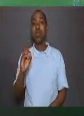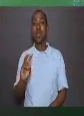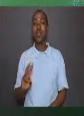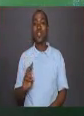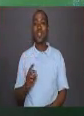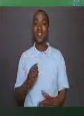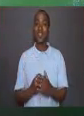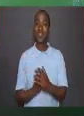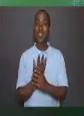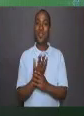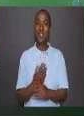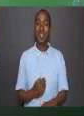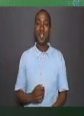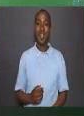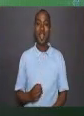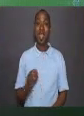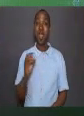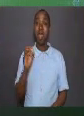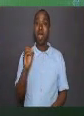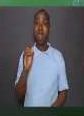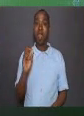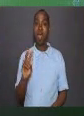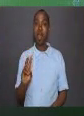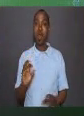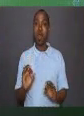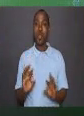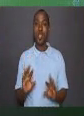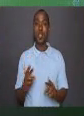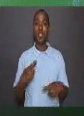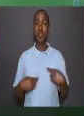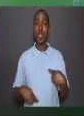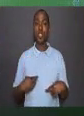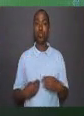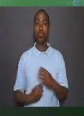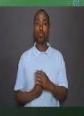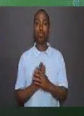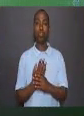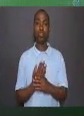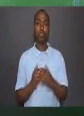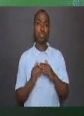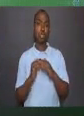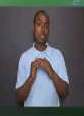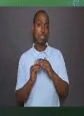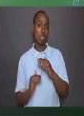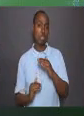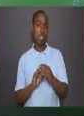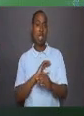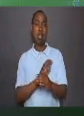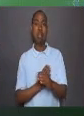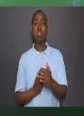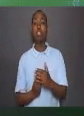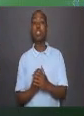Anaerobic respiration produces less energy than aerobic